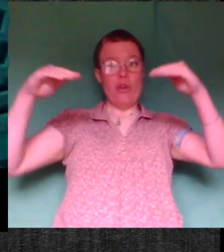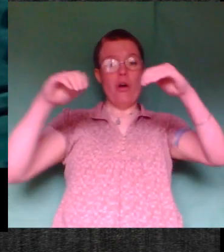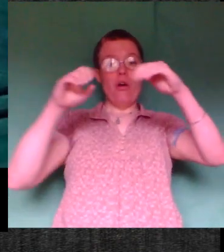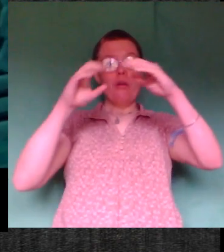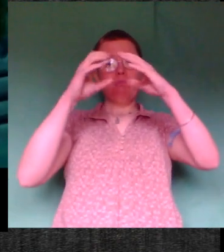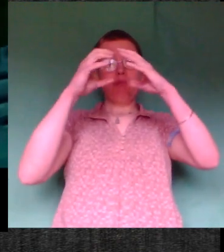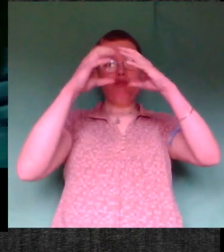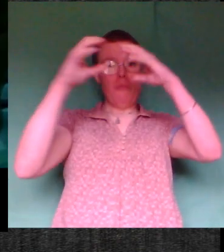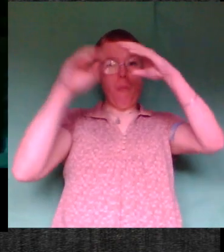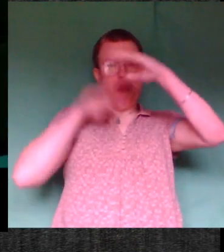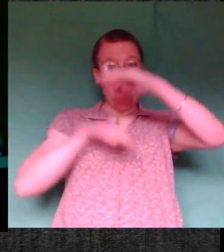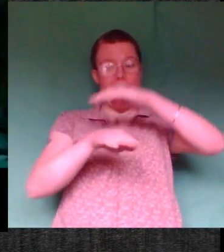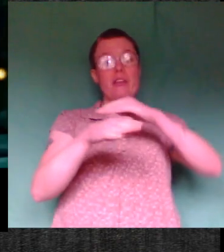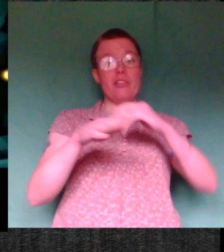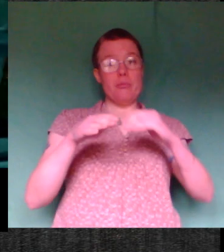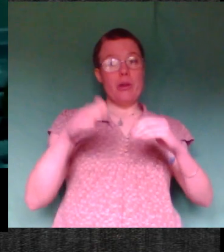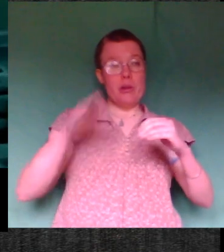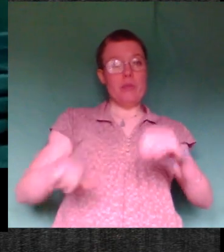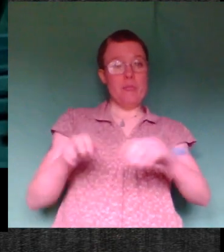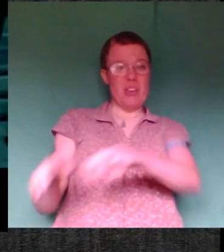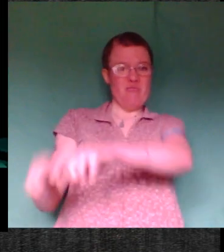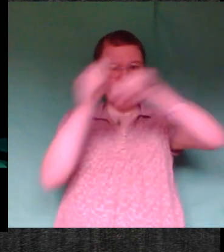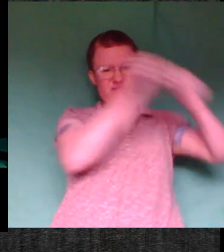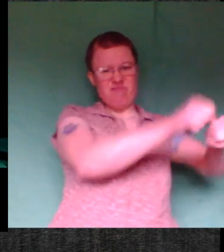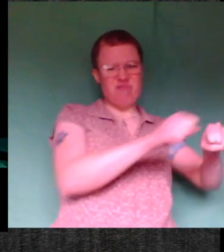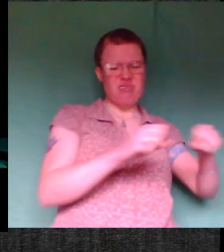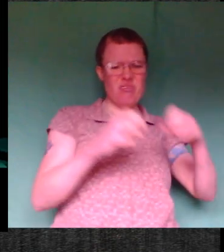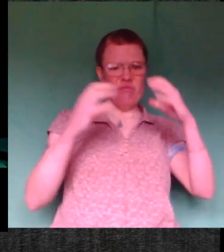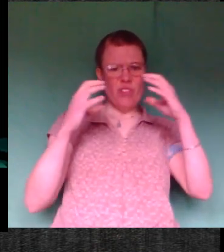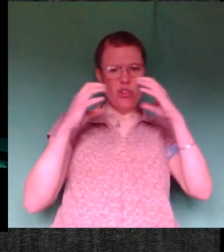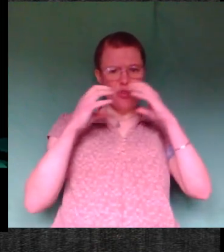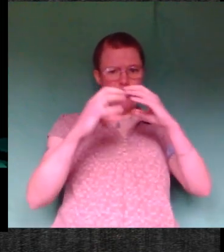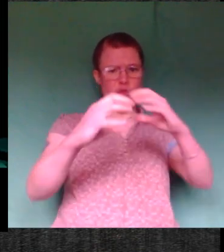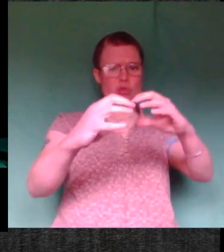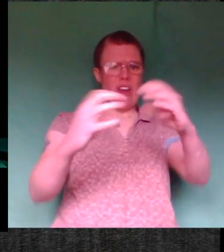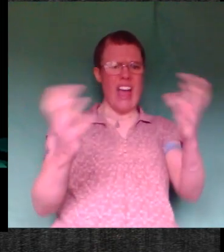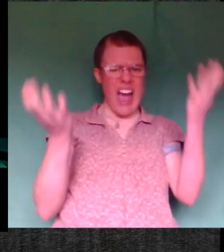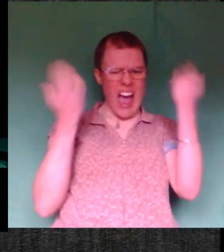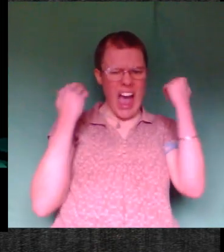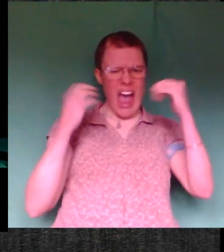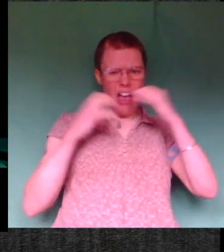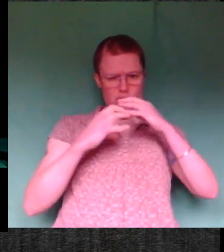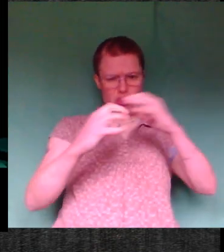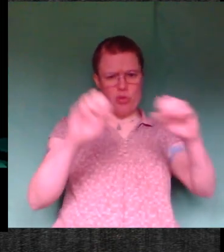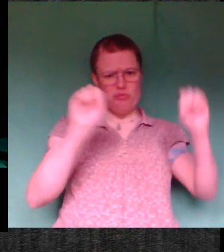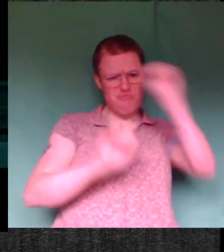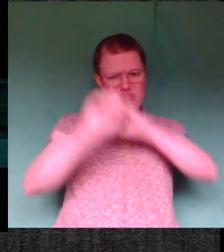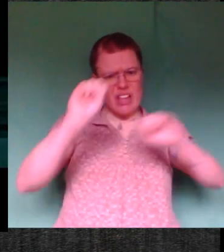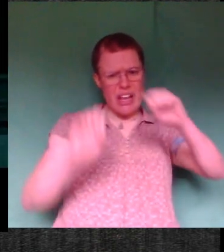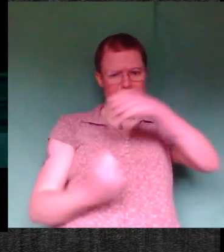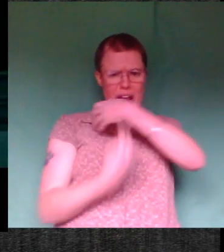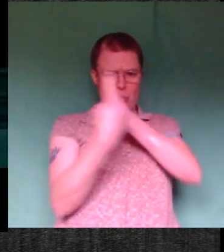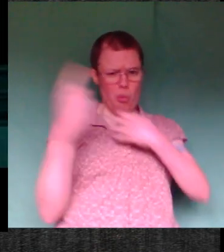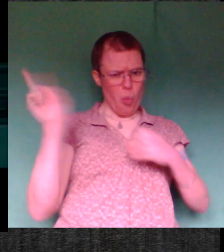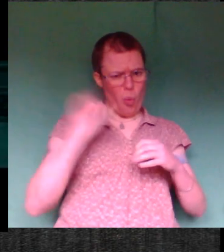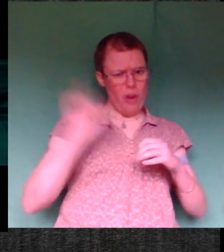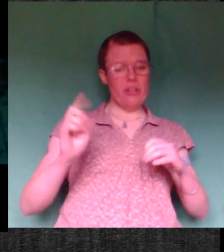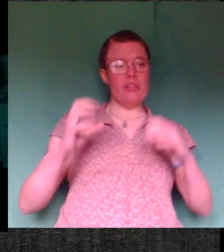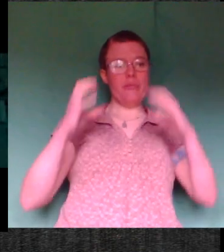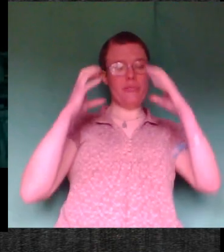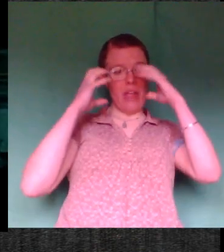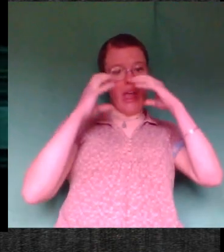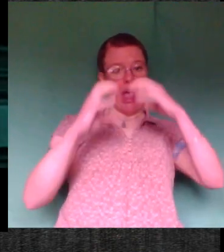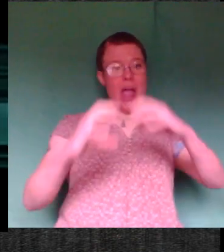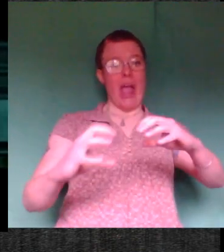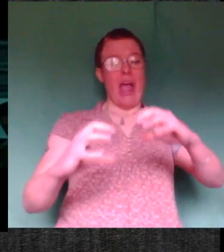covers. They're about to start spraying for rats. First floor basement ventilation shaft. Shut those